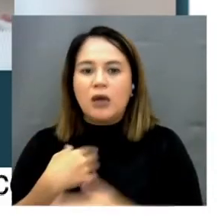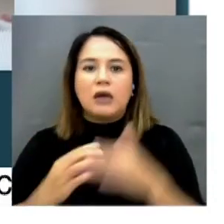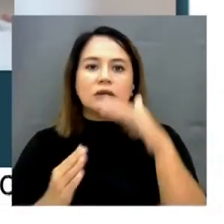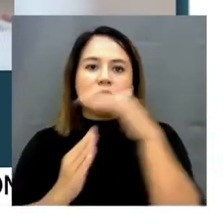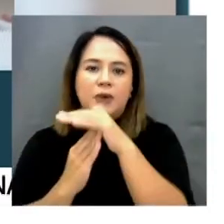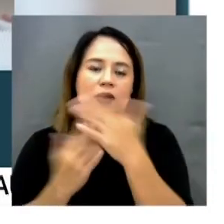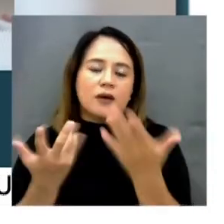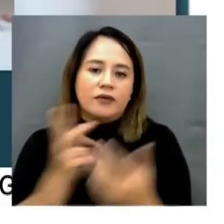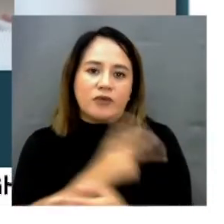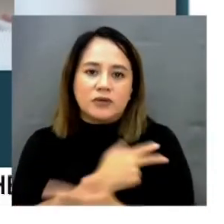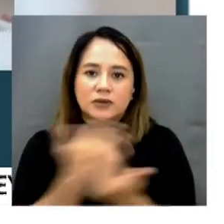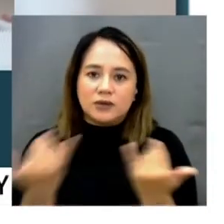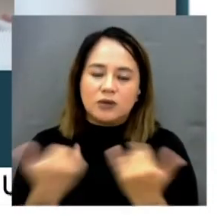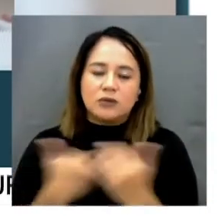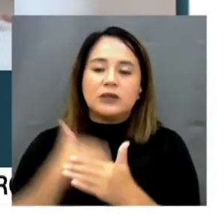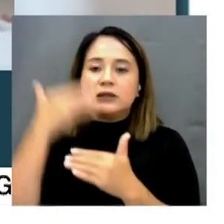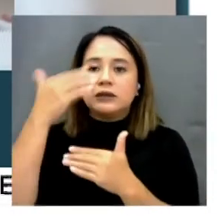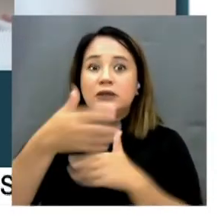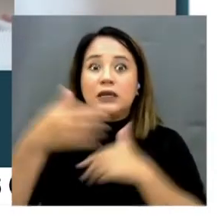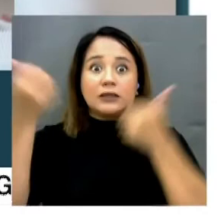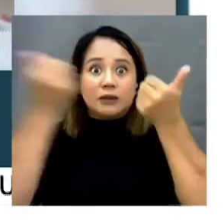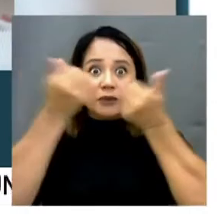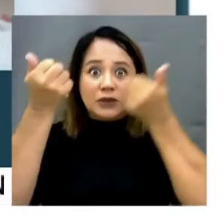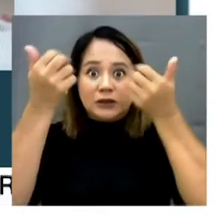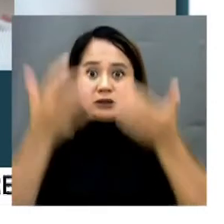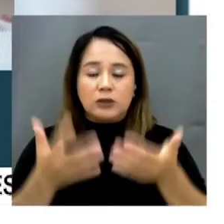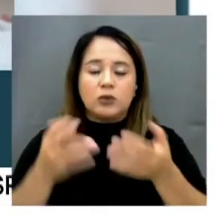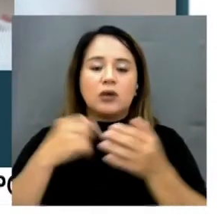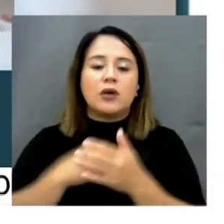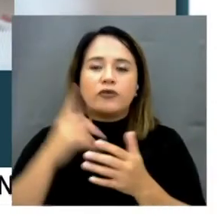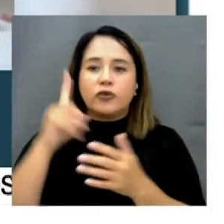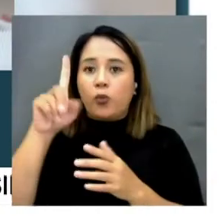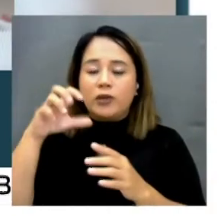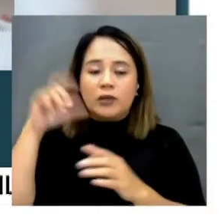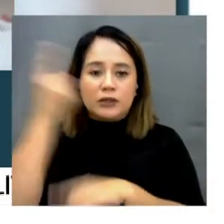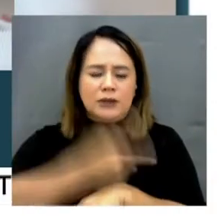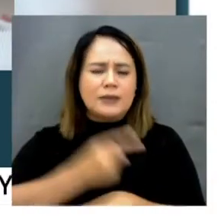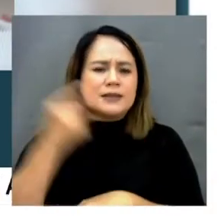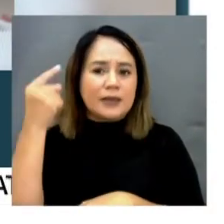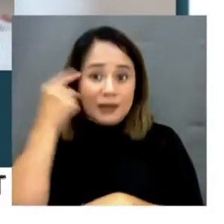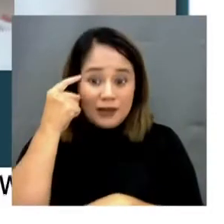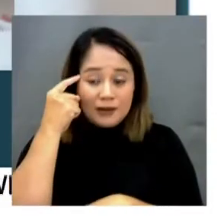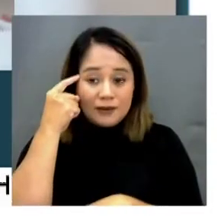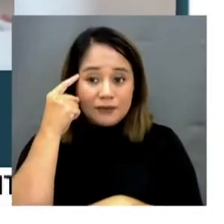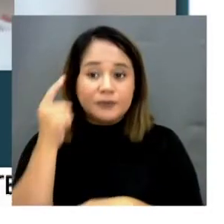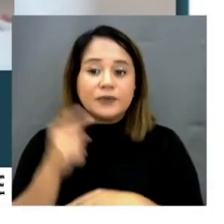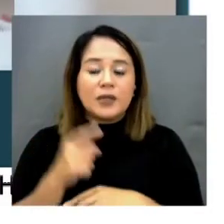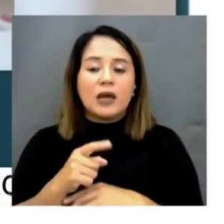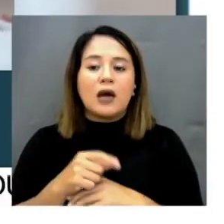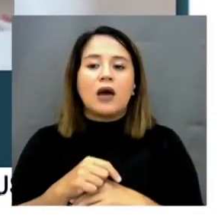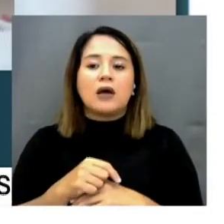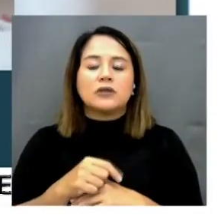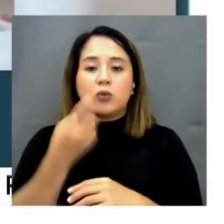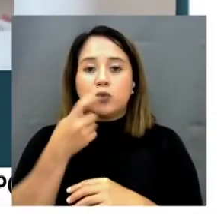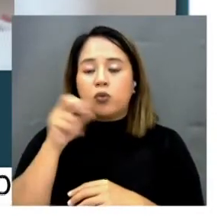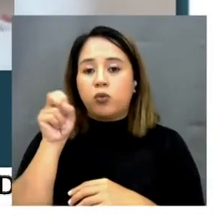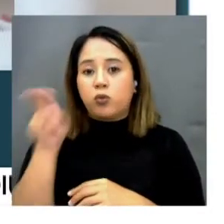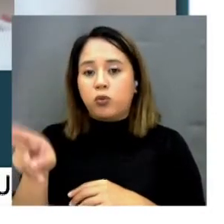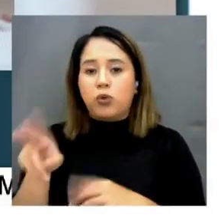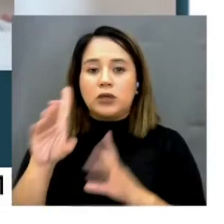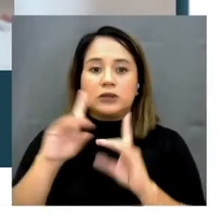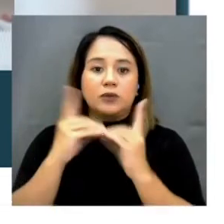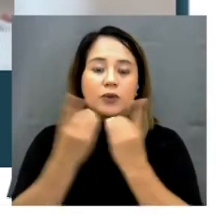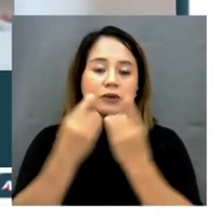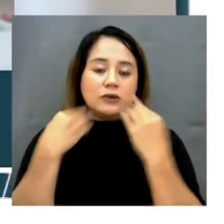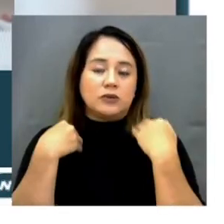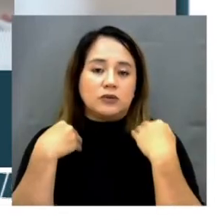I'm trying to say, in the next administration, the first 100 days, I think the marching orders for the Department of Health